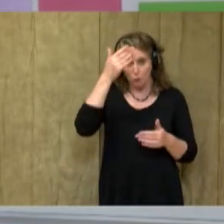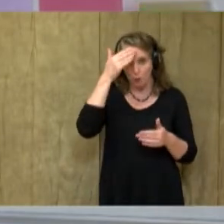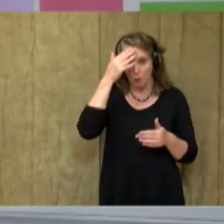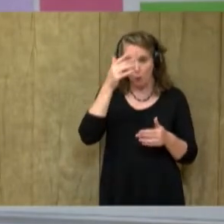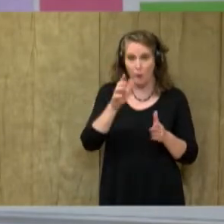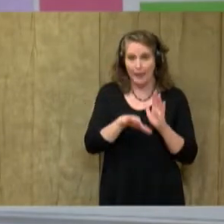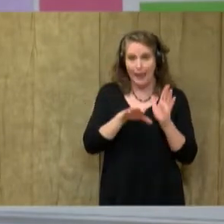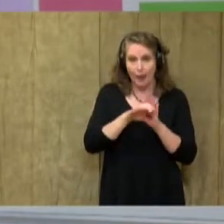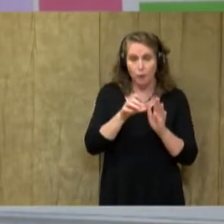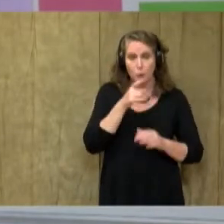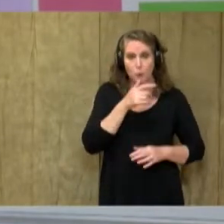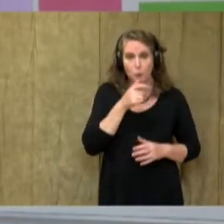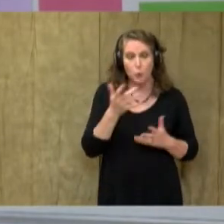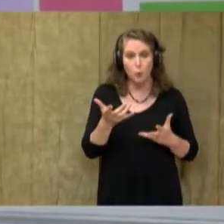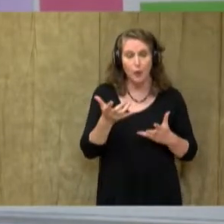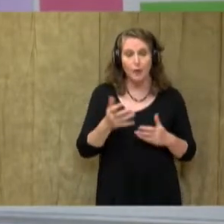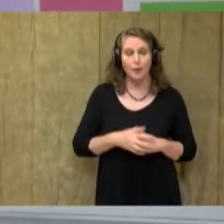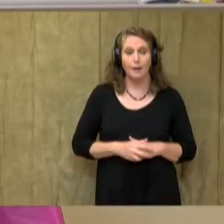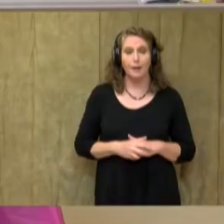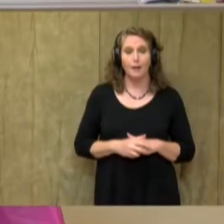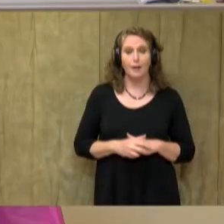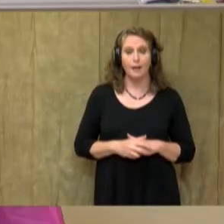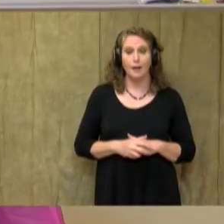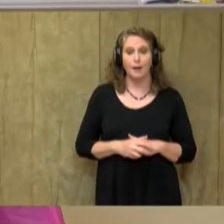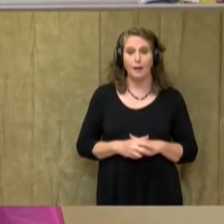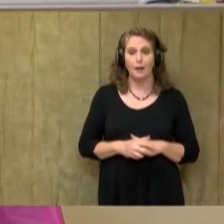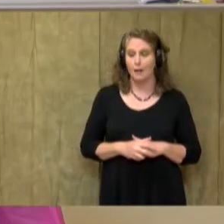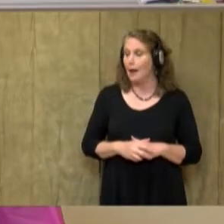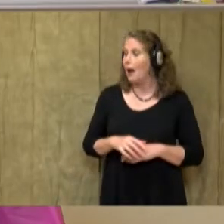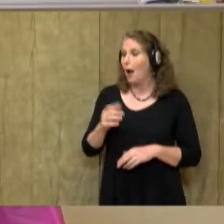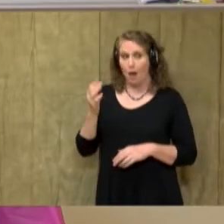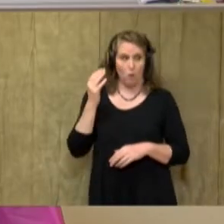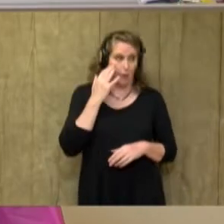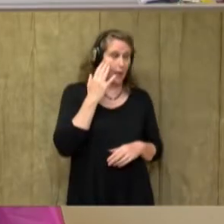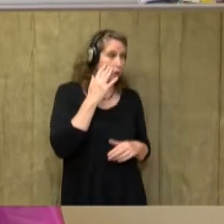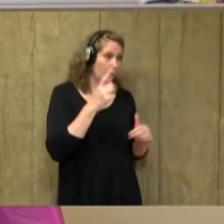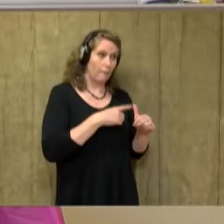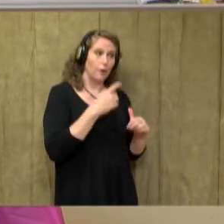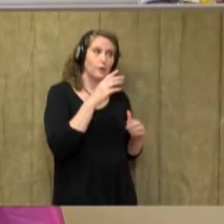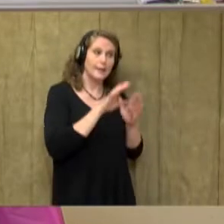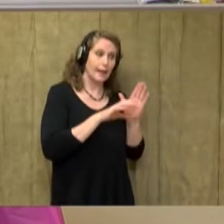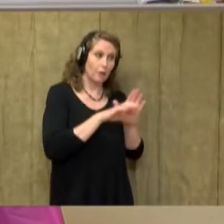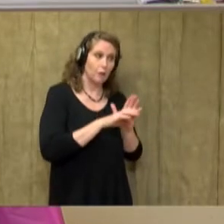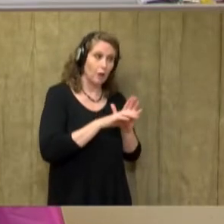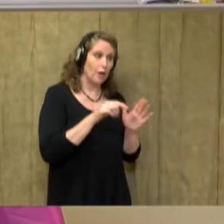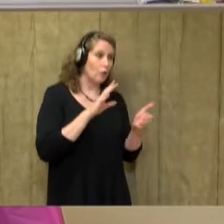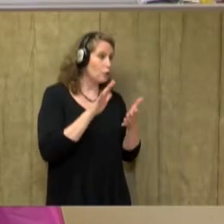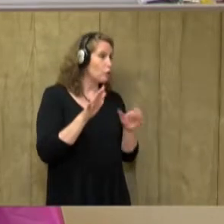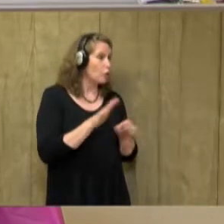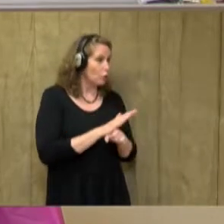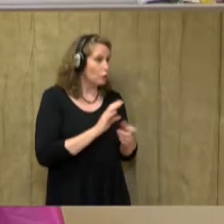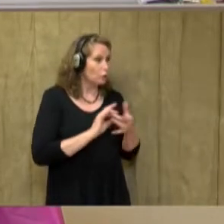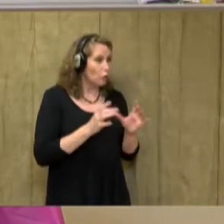the characters are in the story? Well, I definitely know the first one. This whole story, who was our story mainly